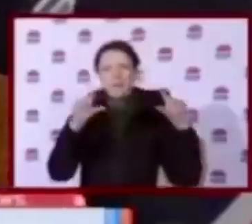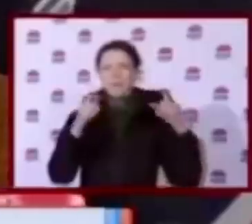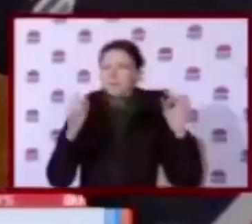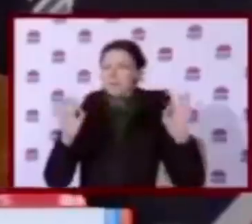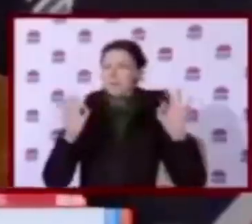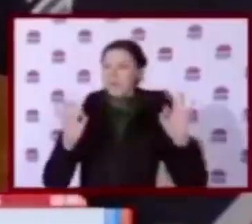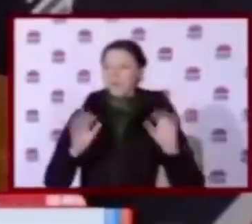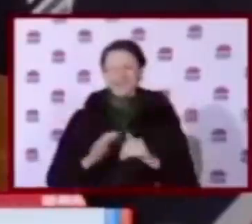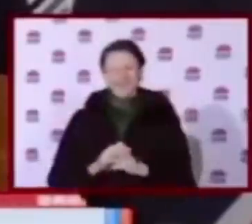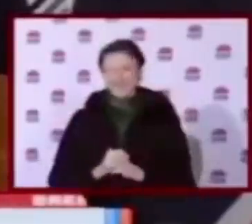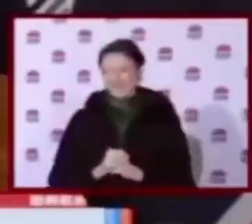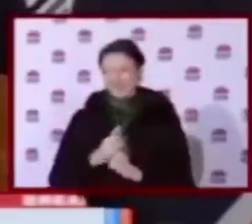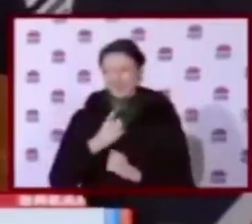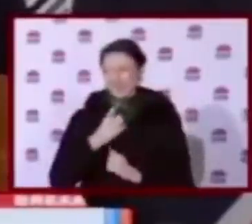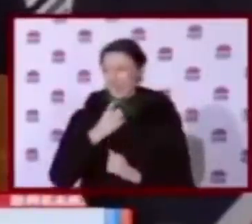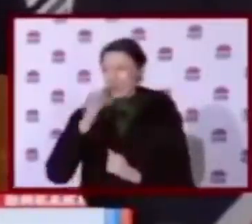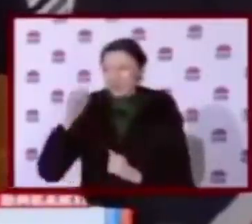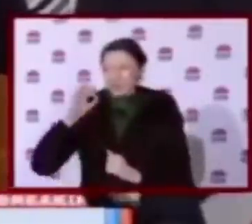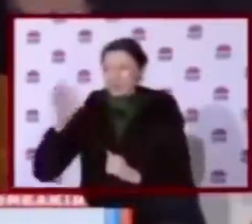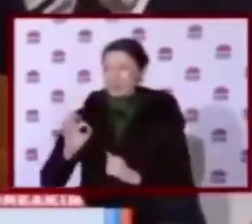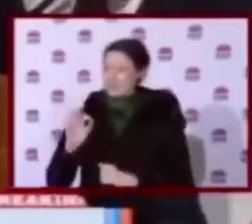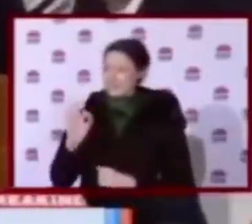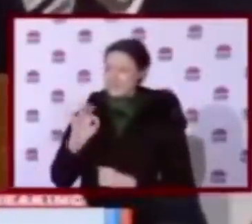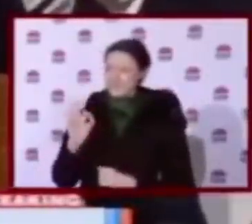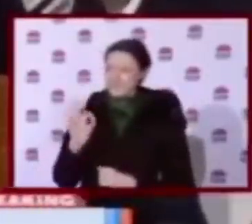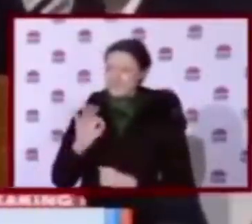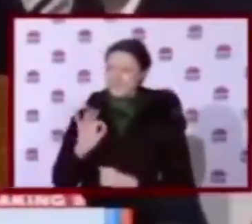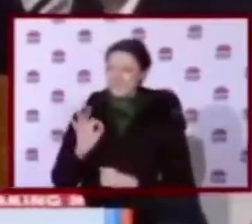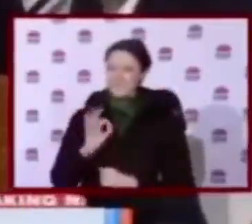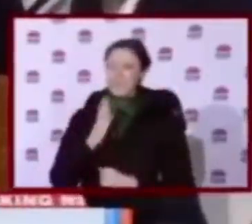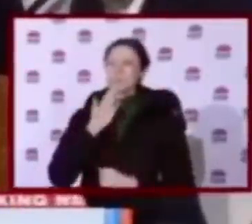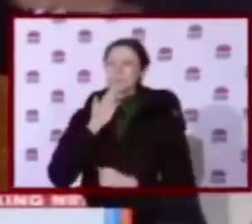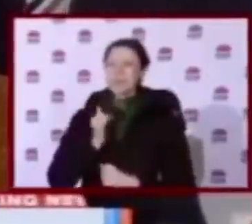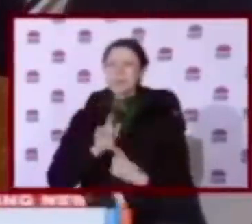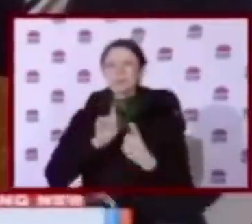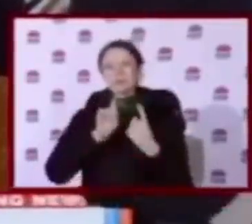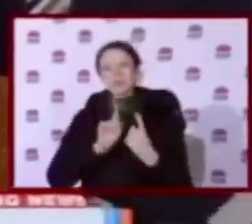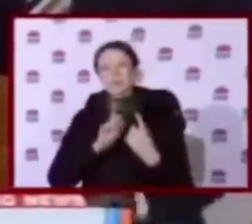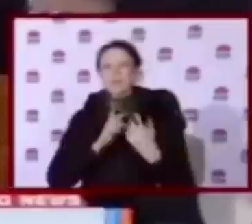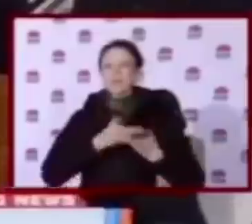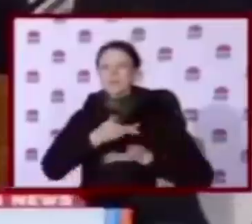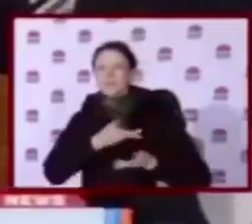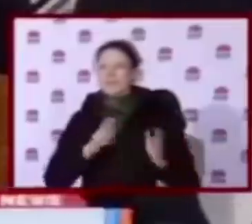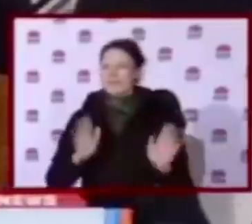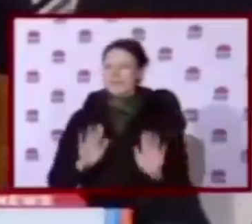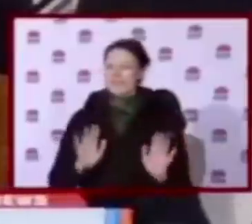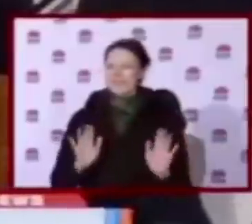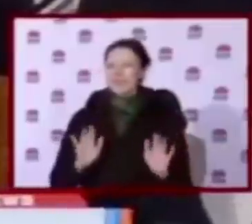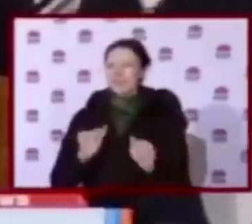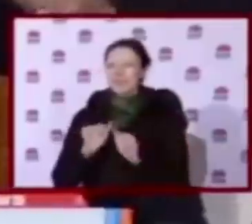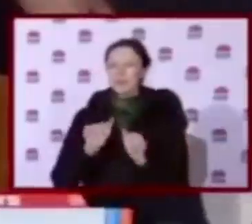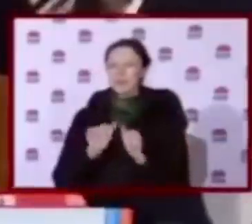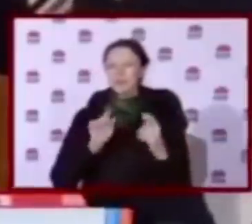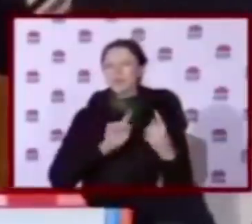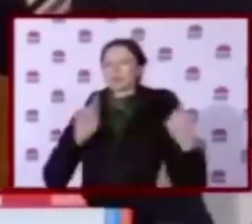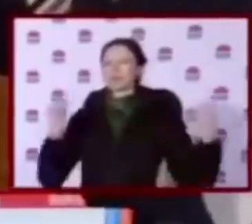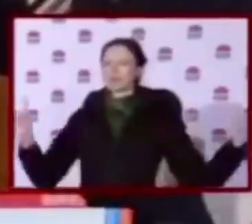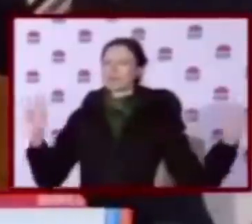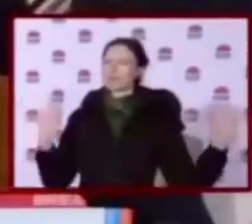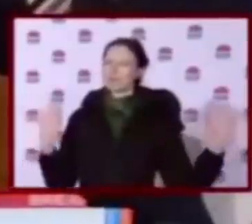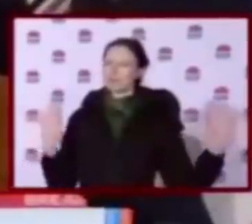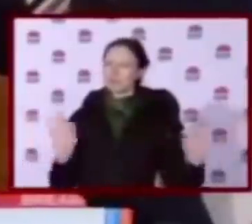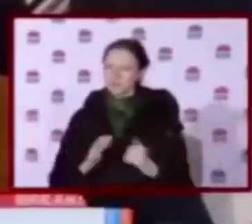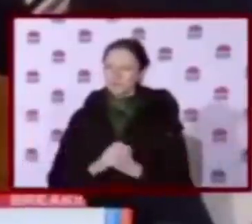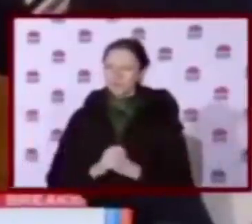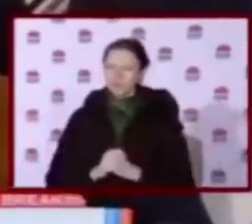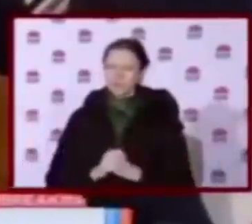total protection. We want to be absolutely sure that as we go about our daily lives, we do not come into contact with anyone else